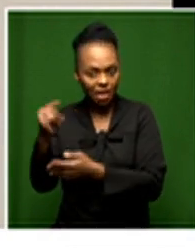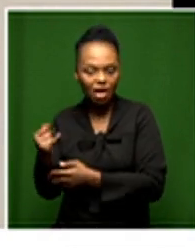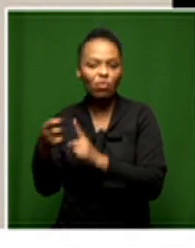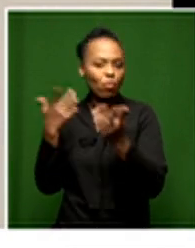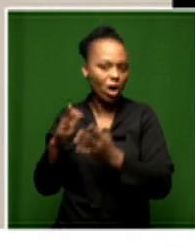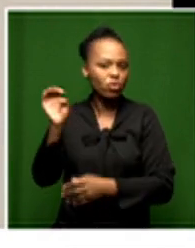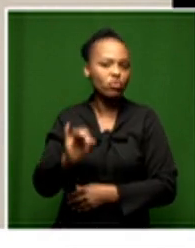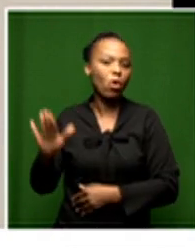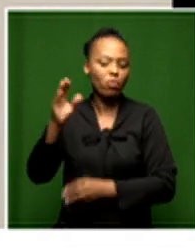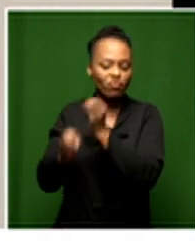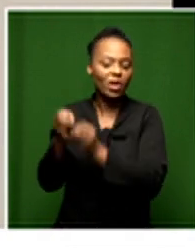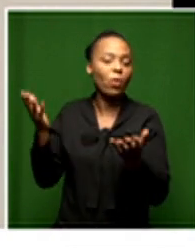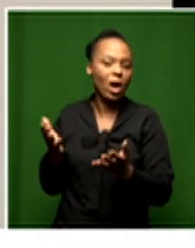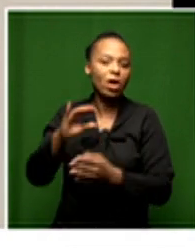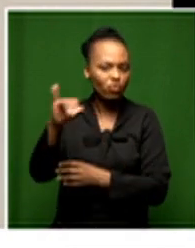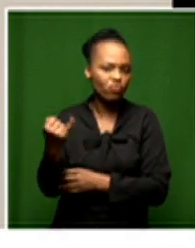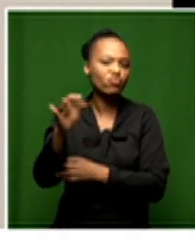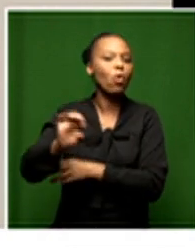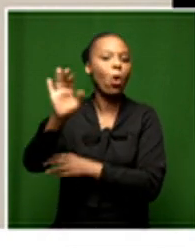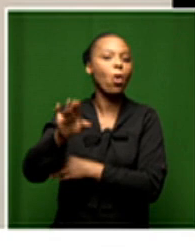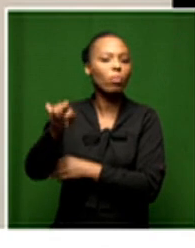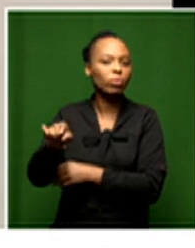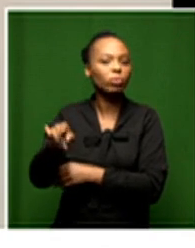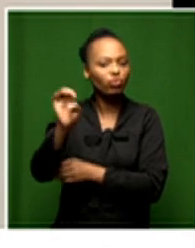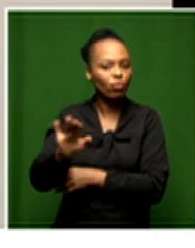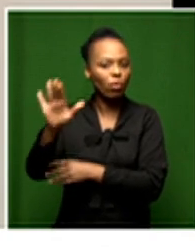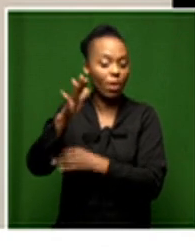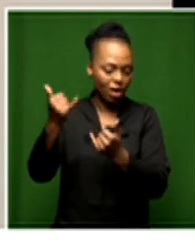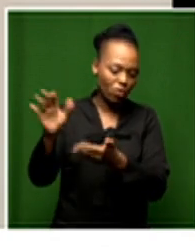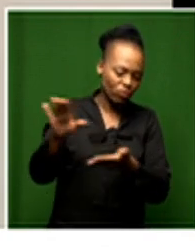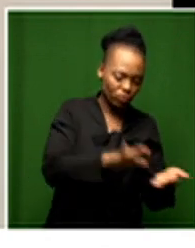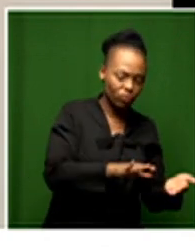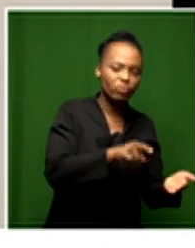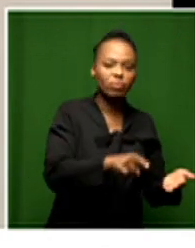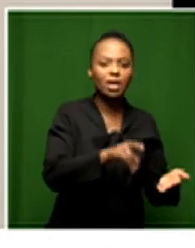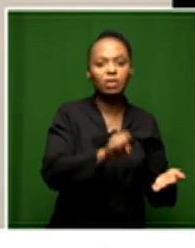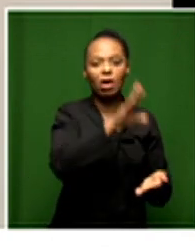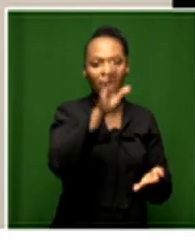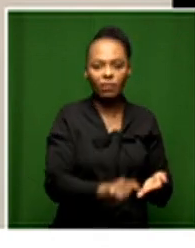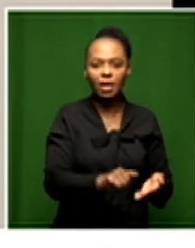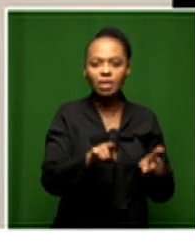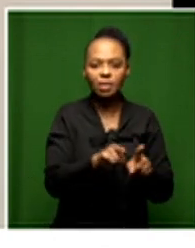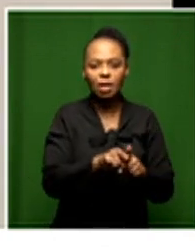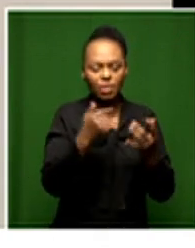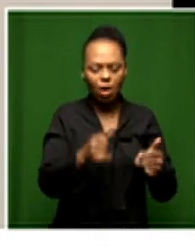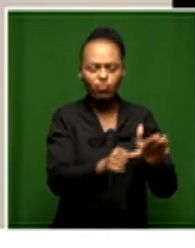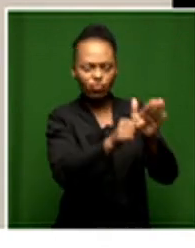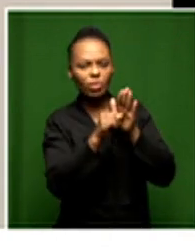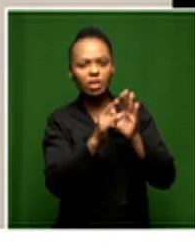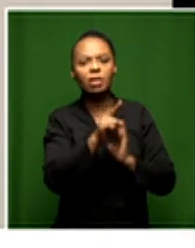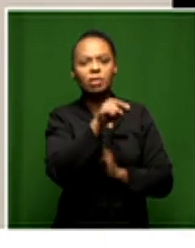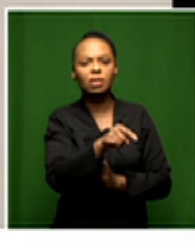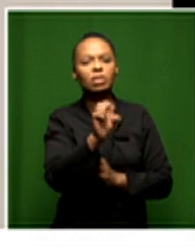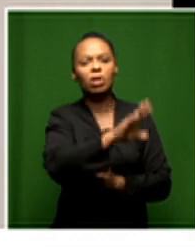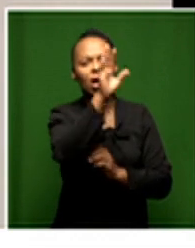you know, and they will be also made in South Africa, thanks to a very important